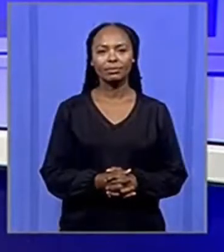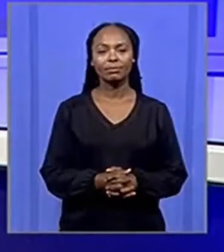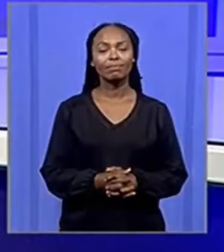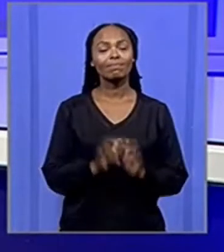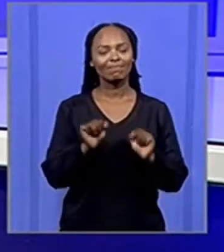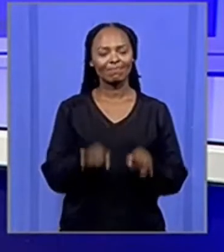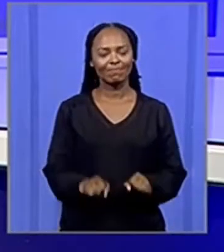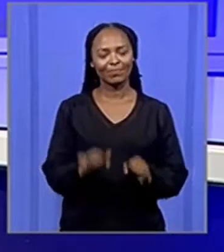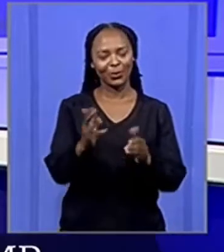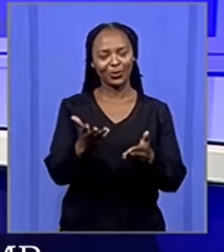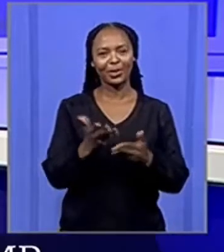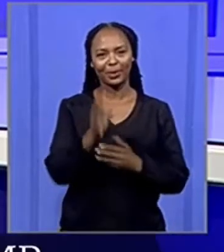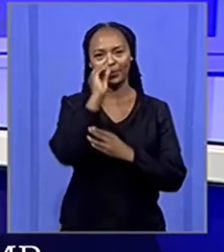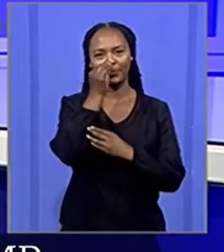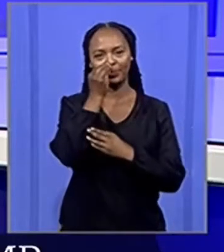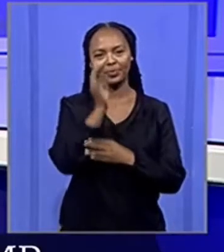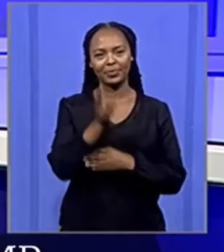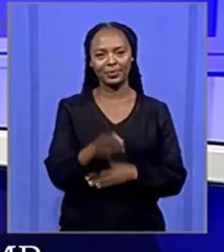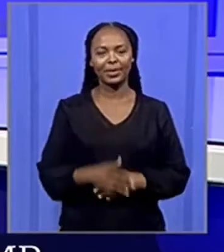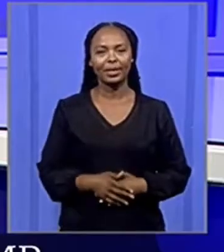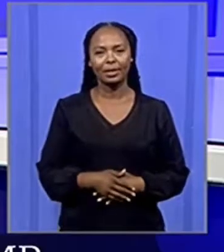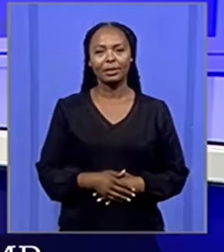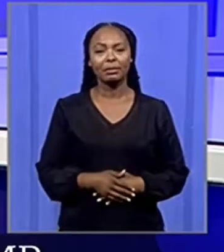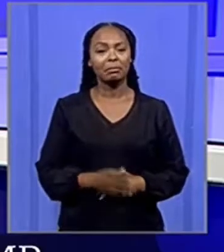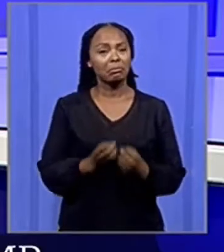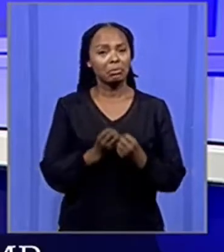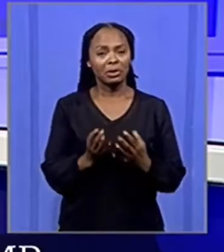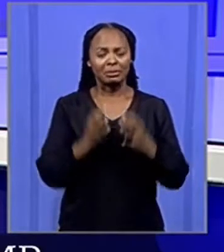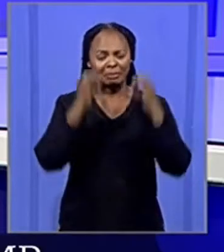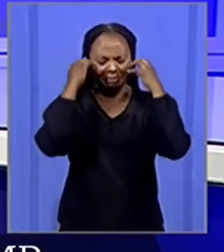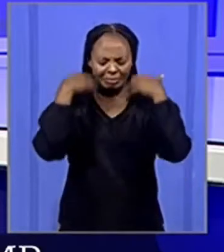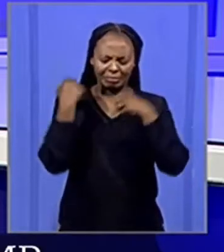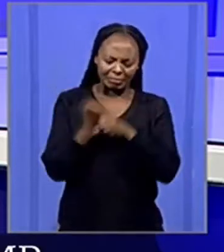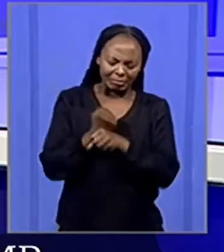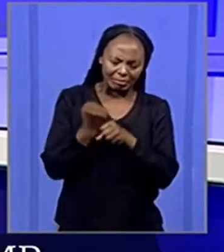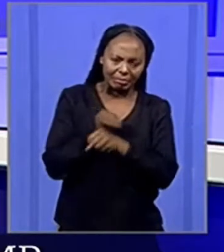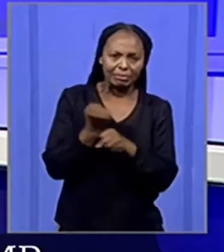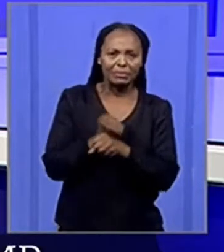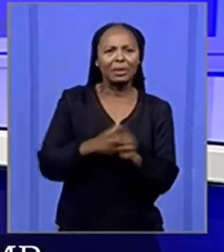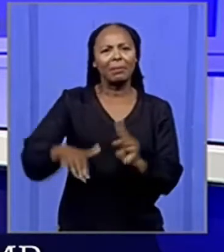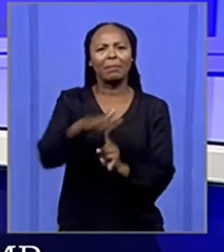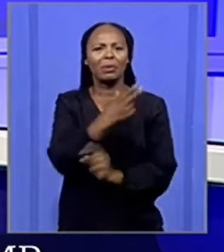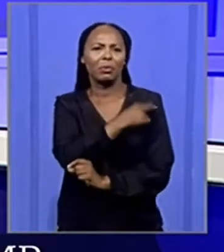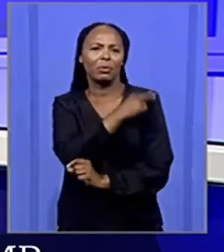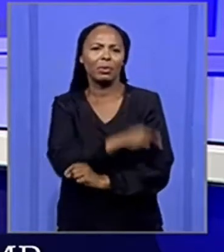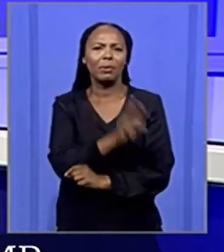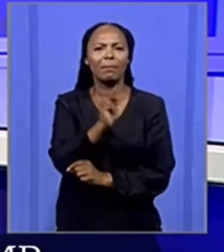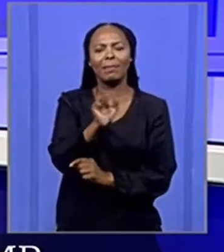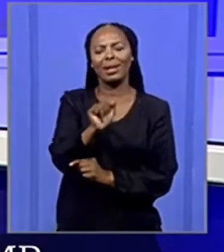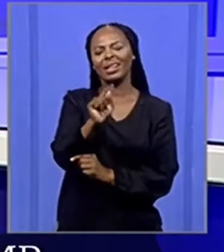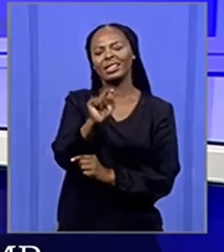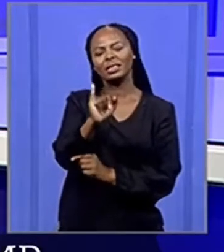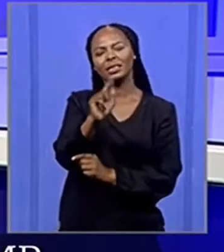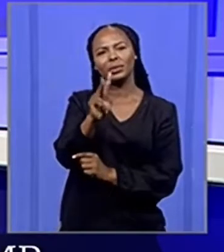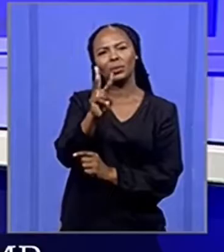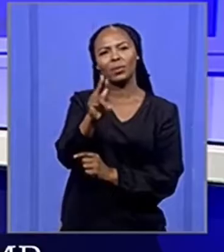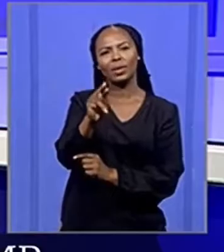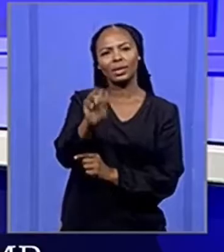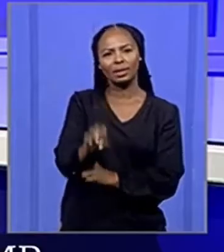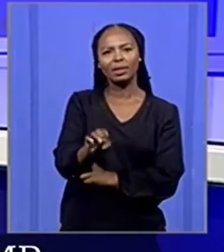Bagešo re sa le amogela mešomo e hlwele e šitišitšwe ka bookelong bja Matikwane ka Mkhuhlu ka ntlenyana